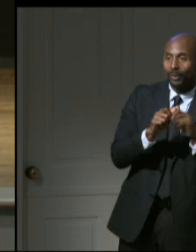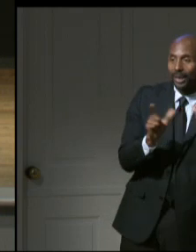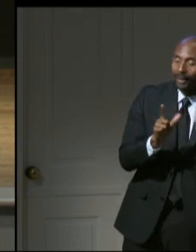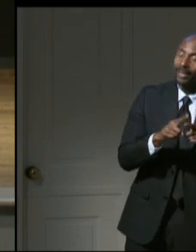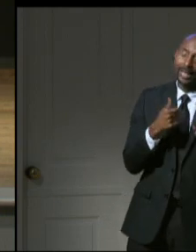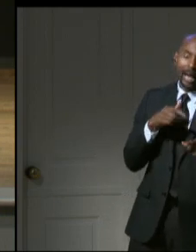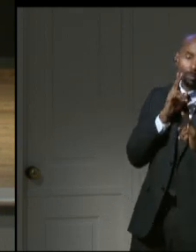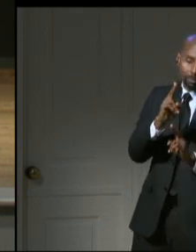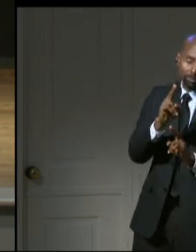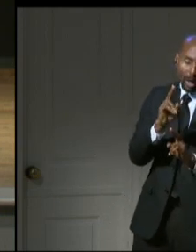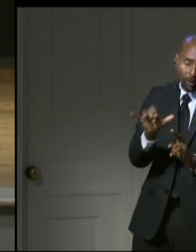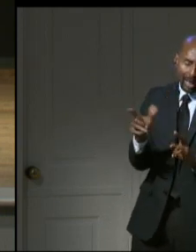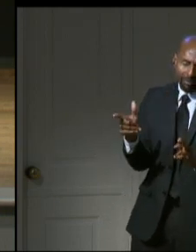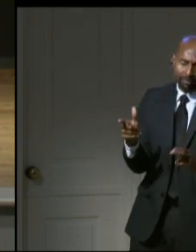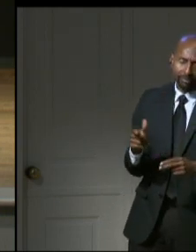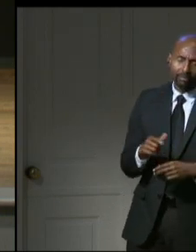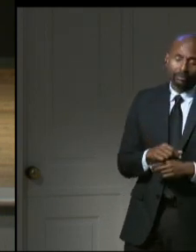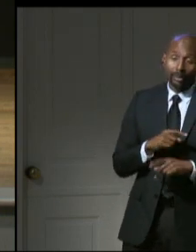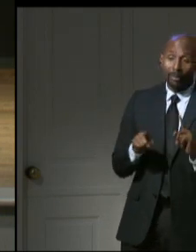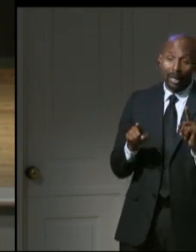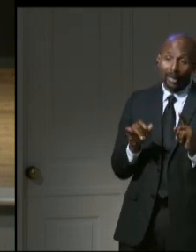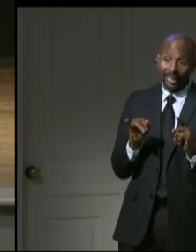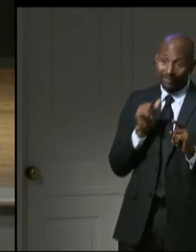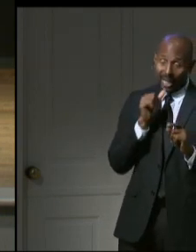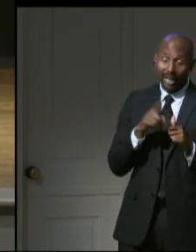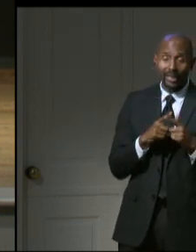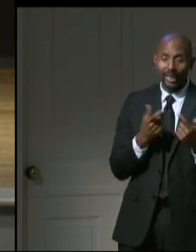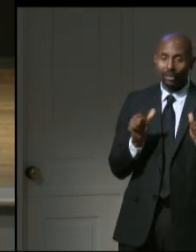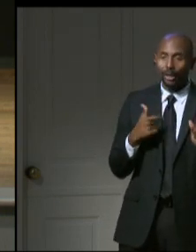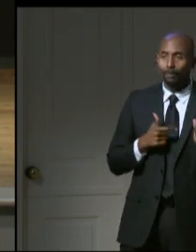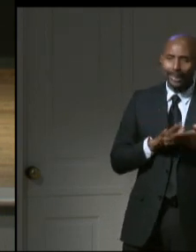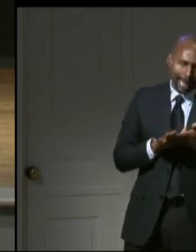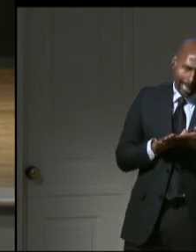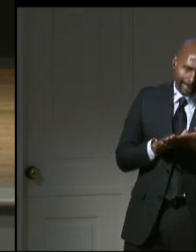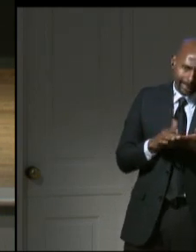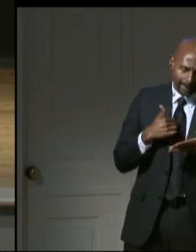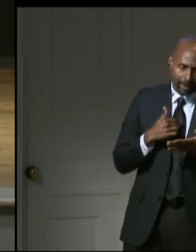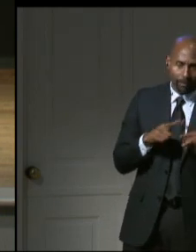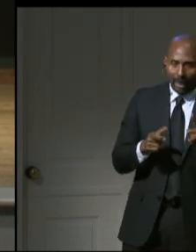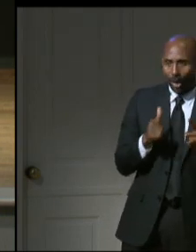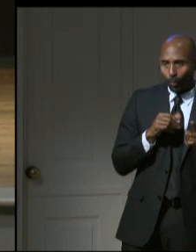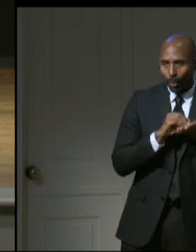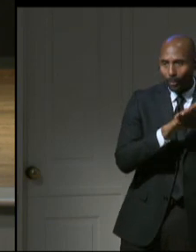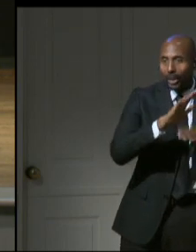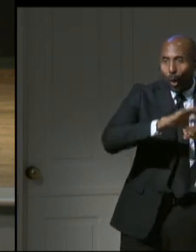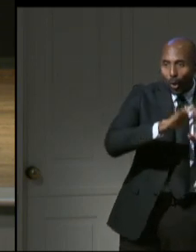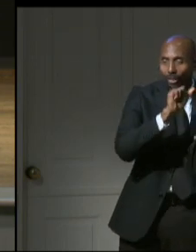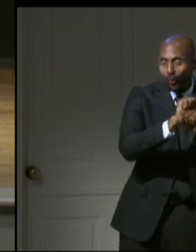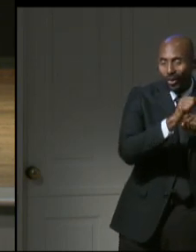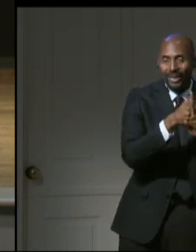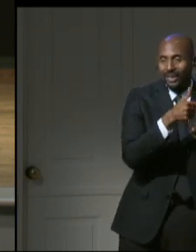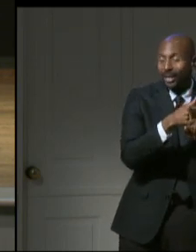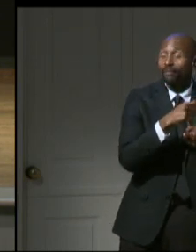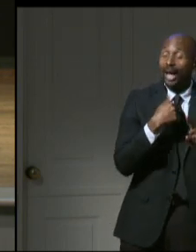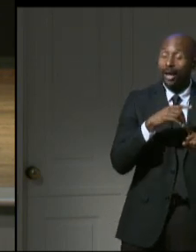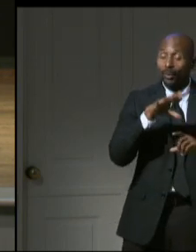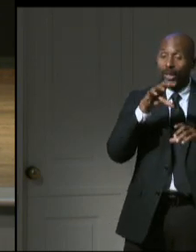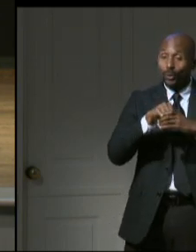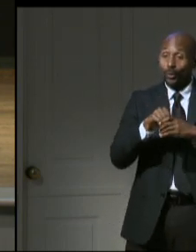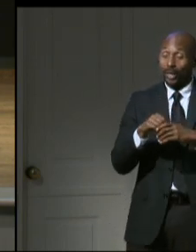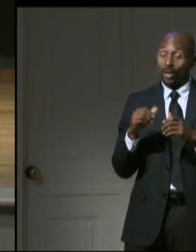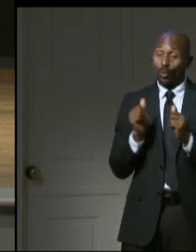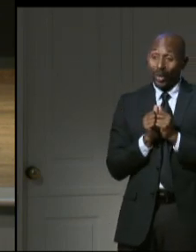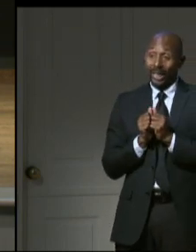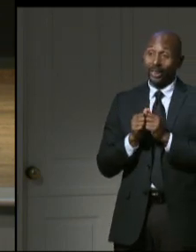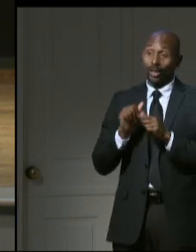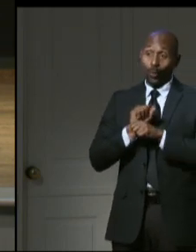it. But and otherwise, I try to be nice, but it will not put it on the work itself. I will put it in the context of the work.